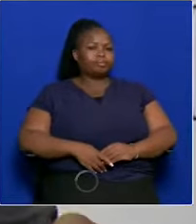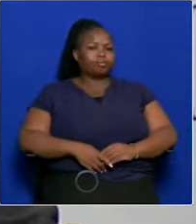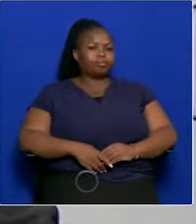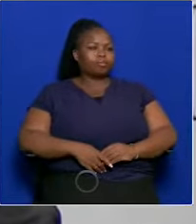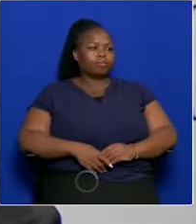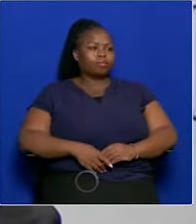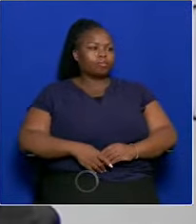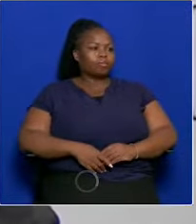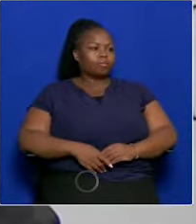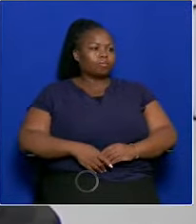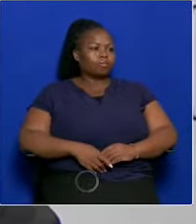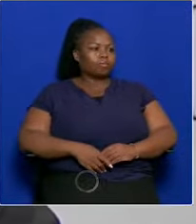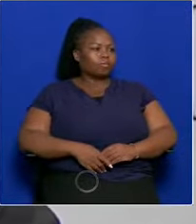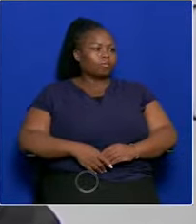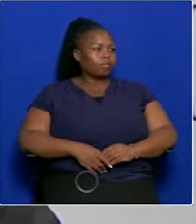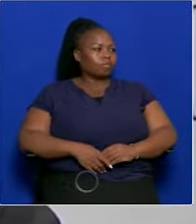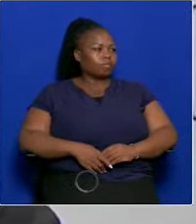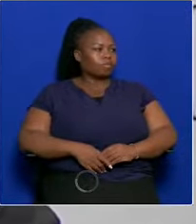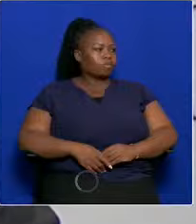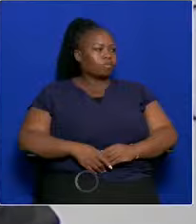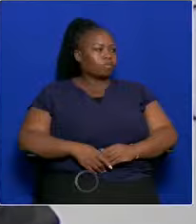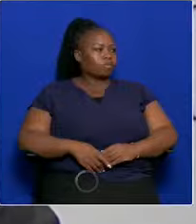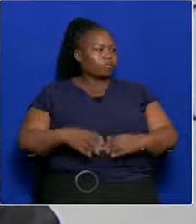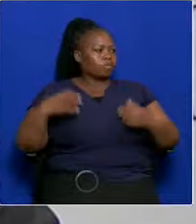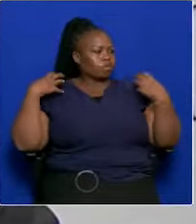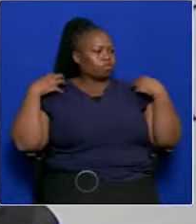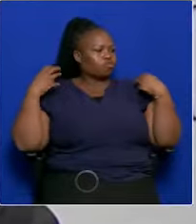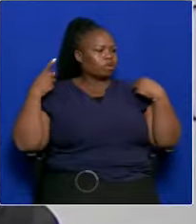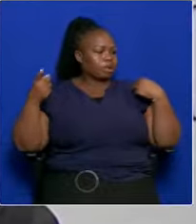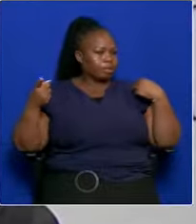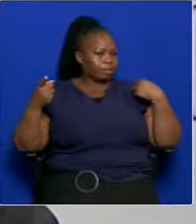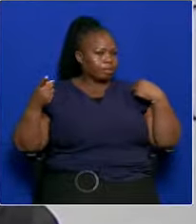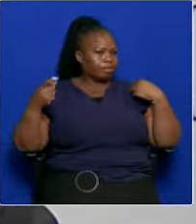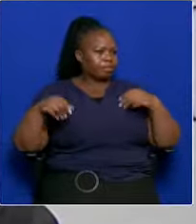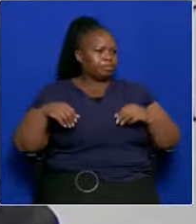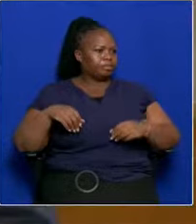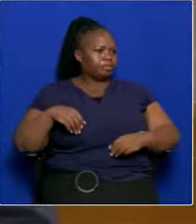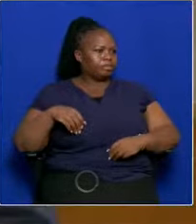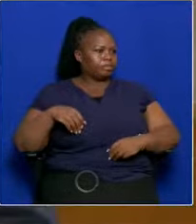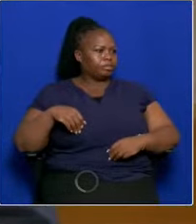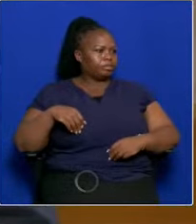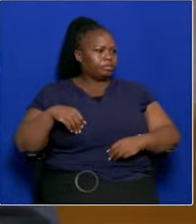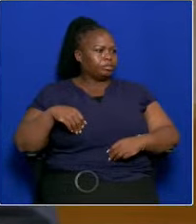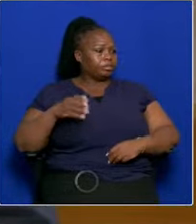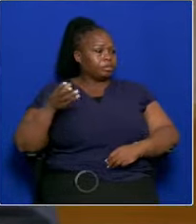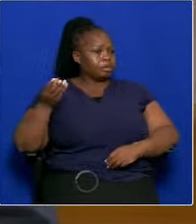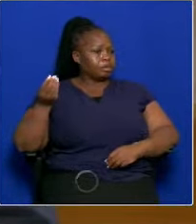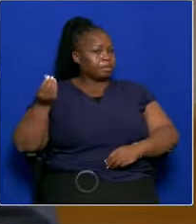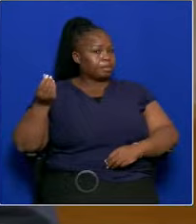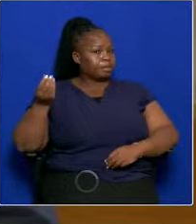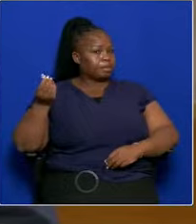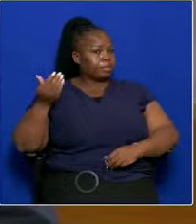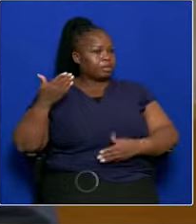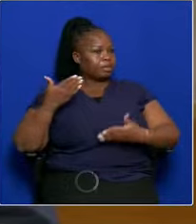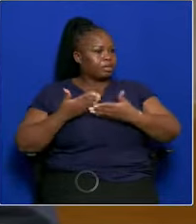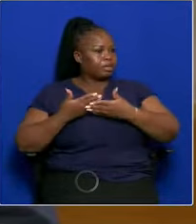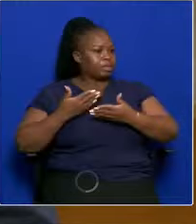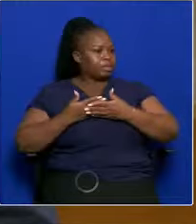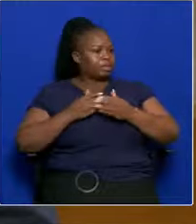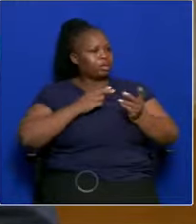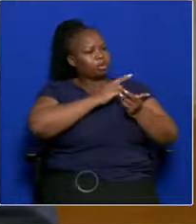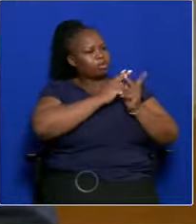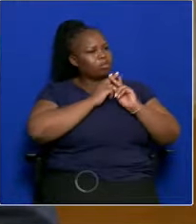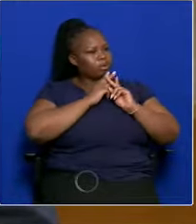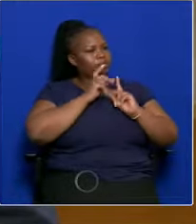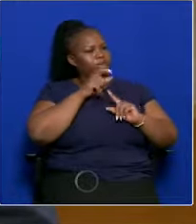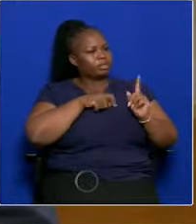Commissioner? would you borrow money from a criminal or someone who is alleged to